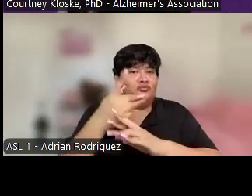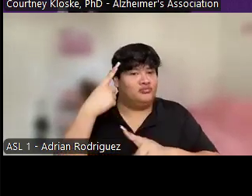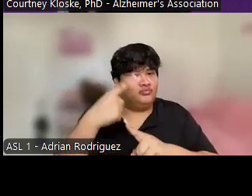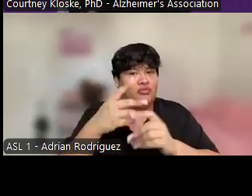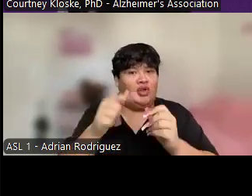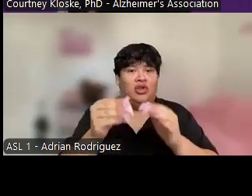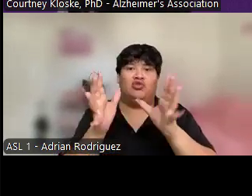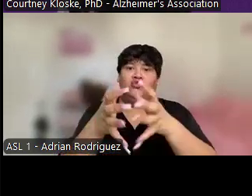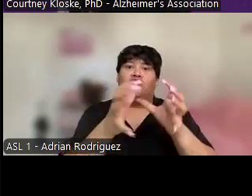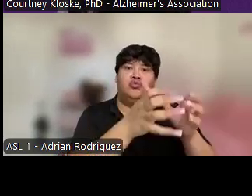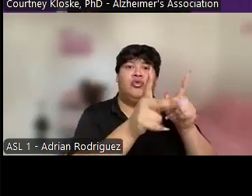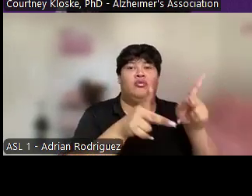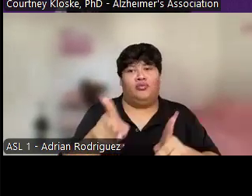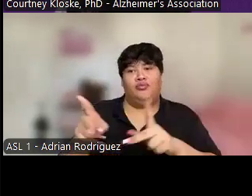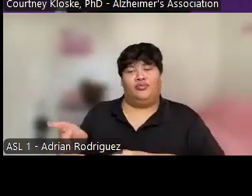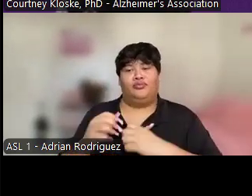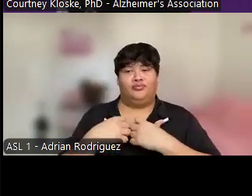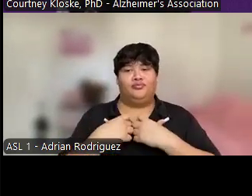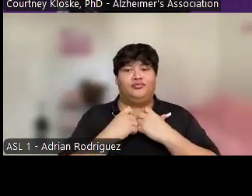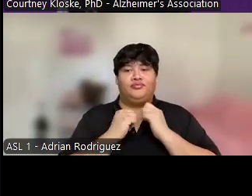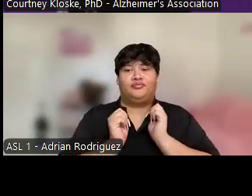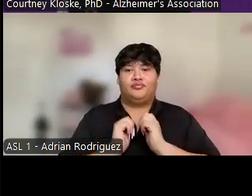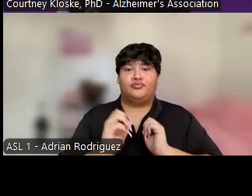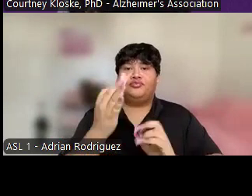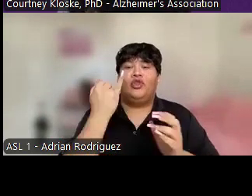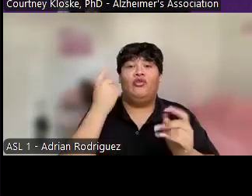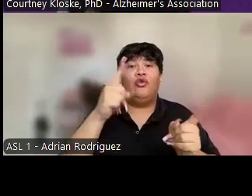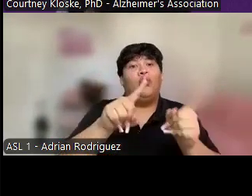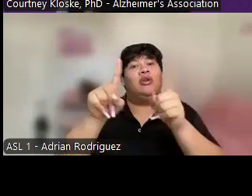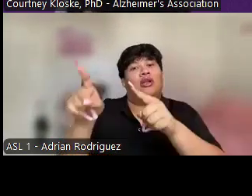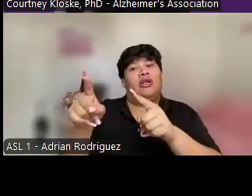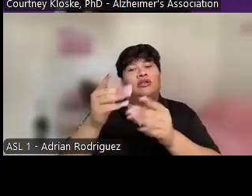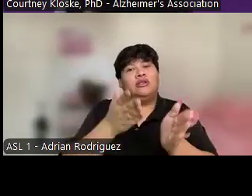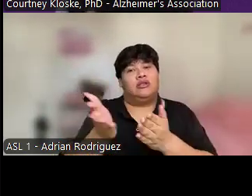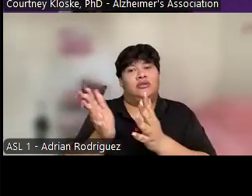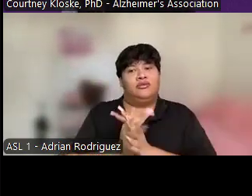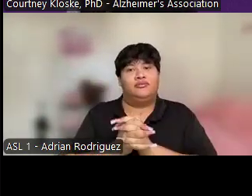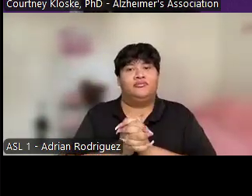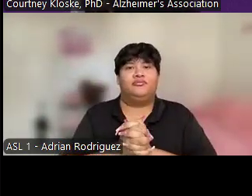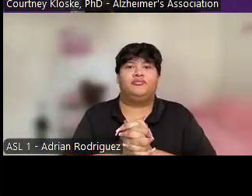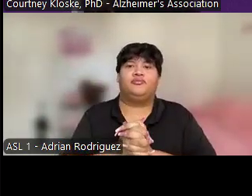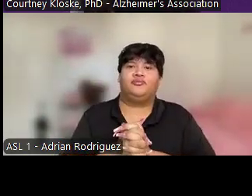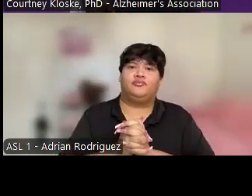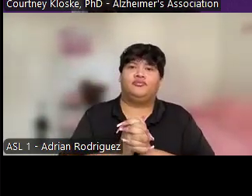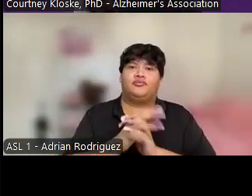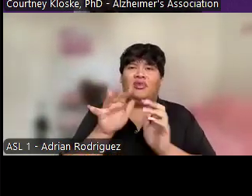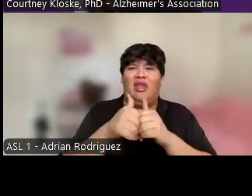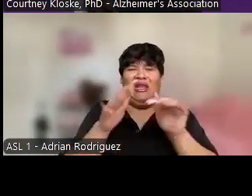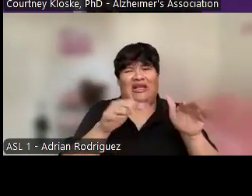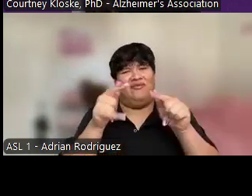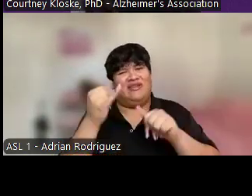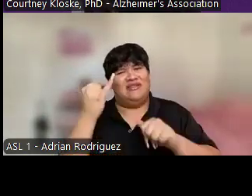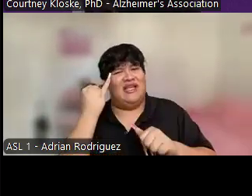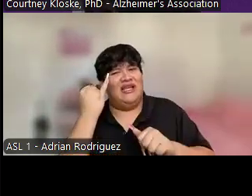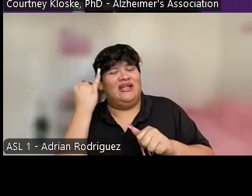of participants. So if we go to the next slide, kind of leaving that idea of risk reduction